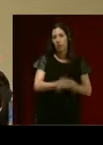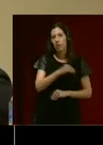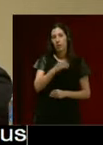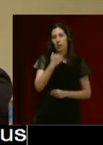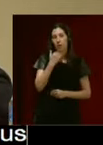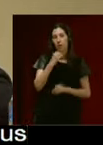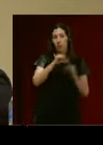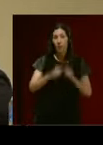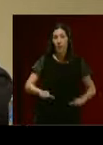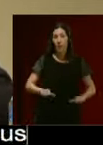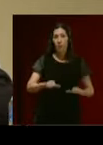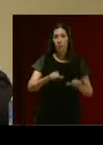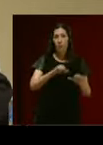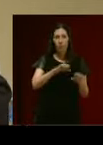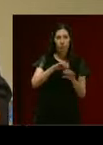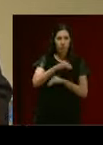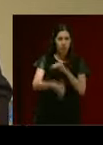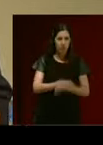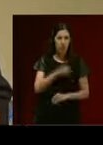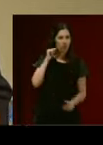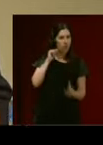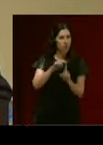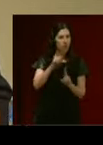according to the needs and requirements.